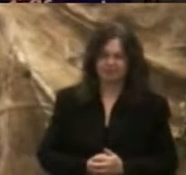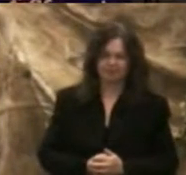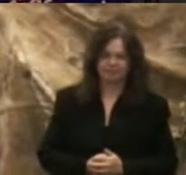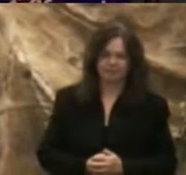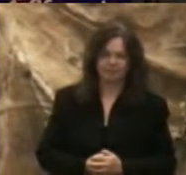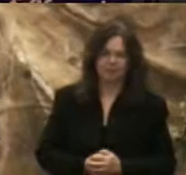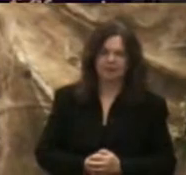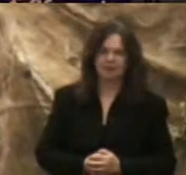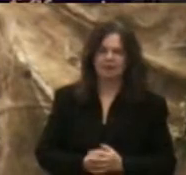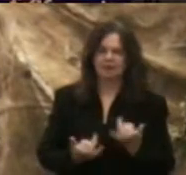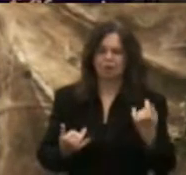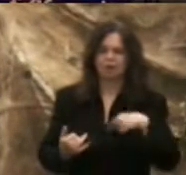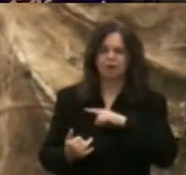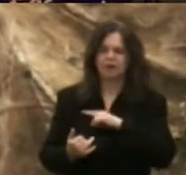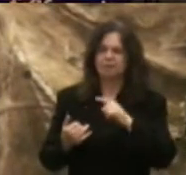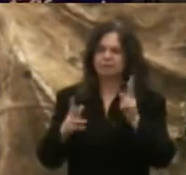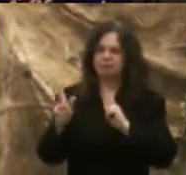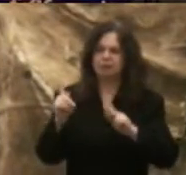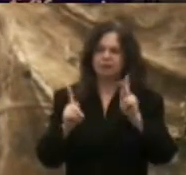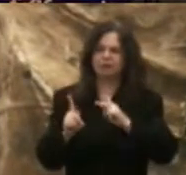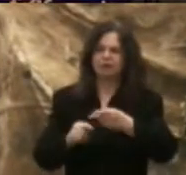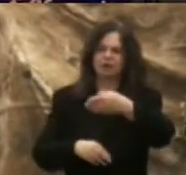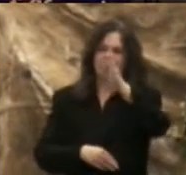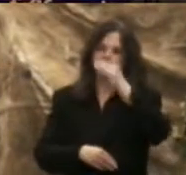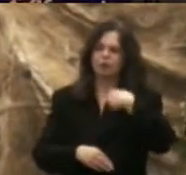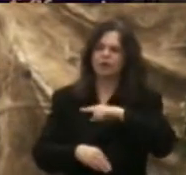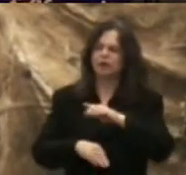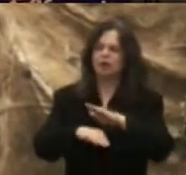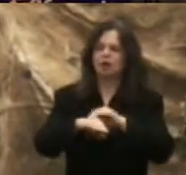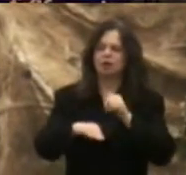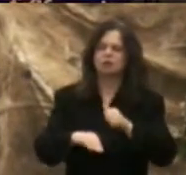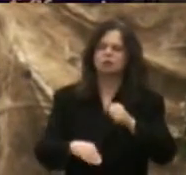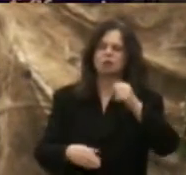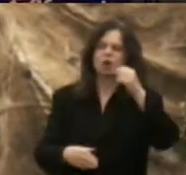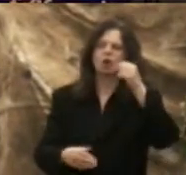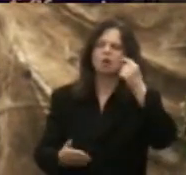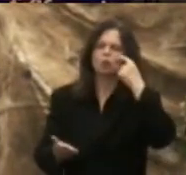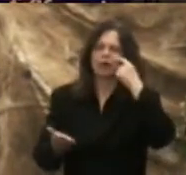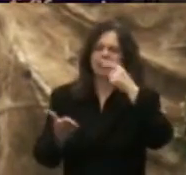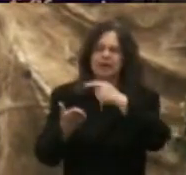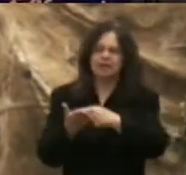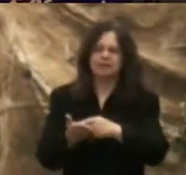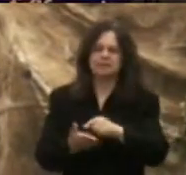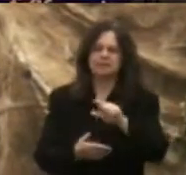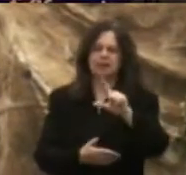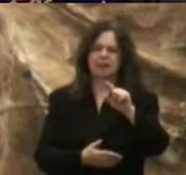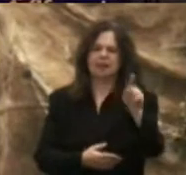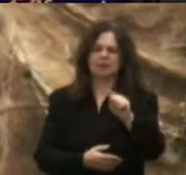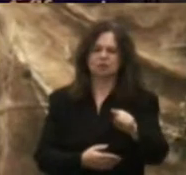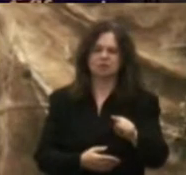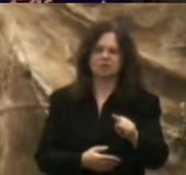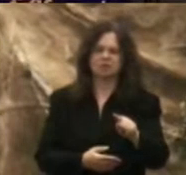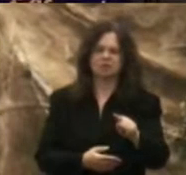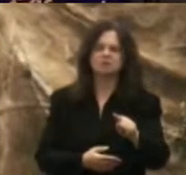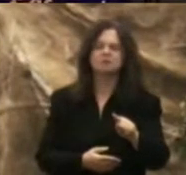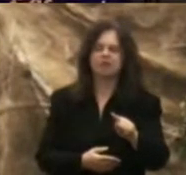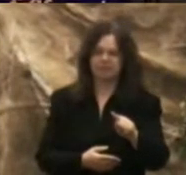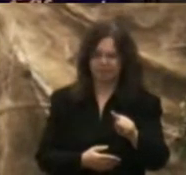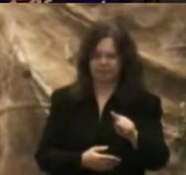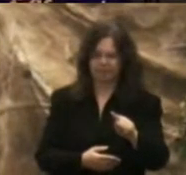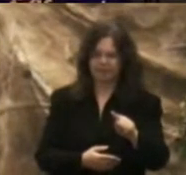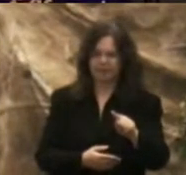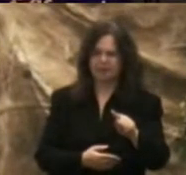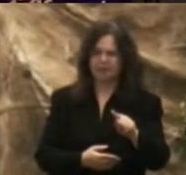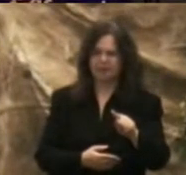We as the people of God are called to recognize Lazarus at our door. I